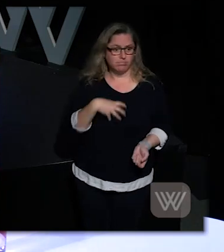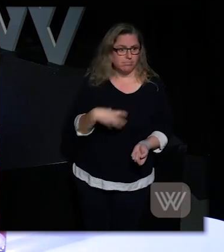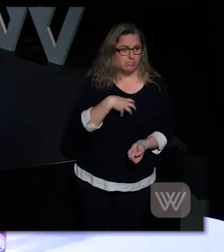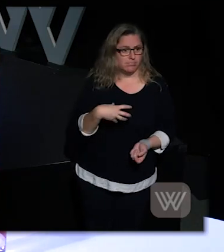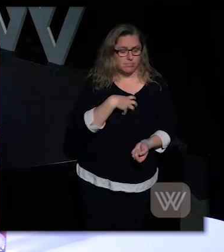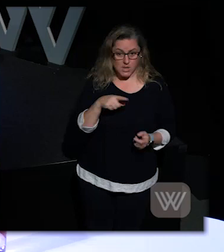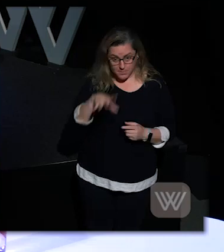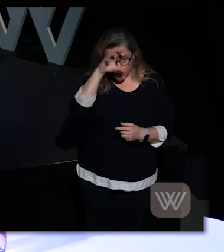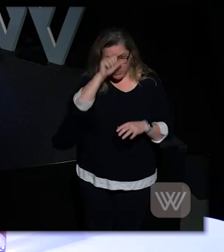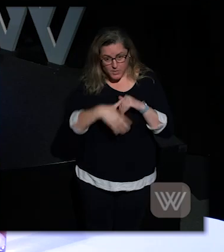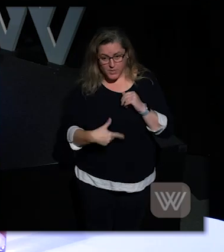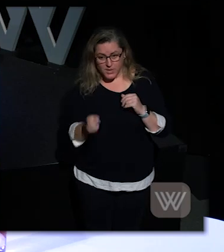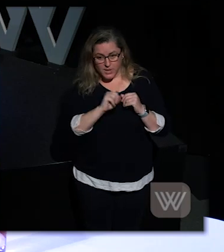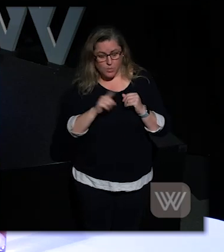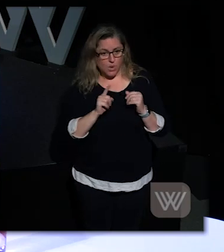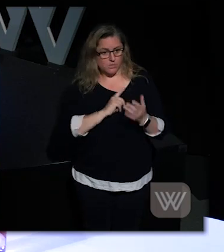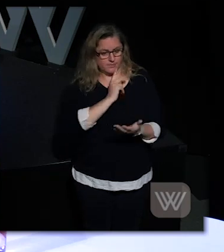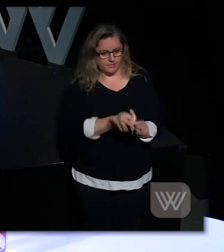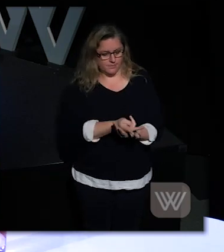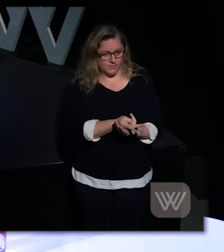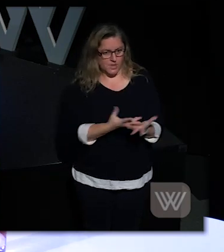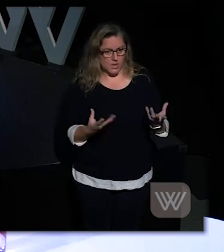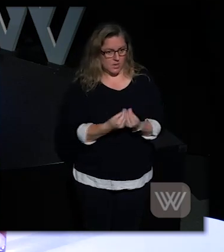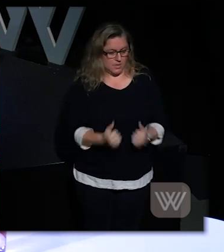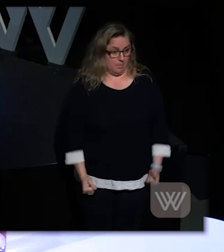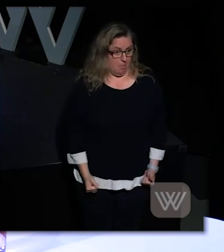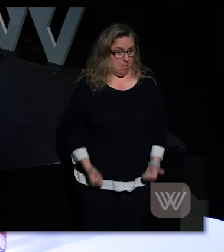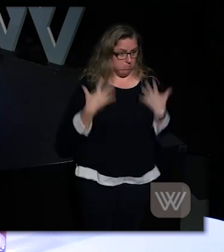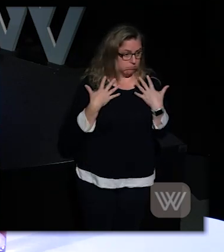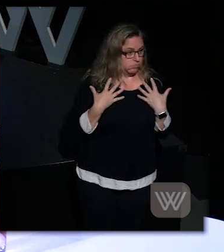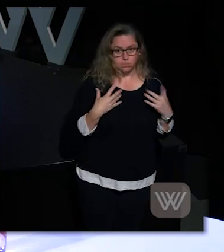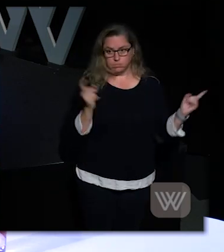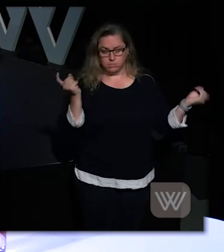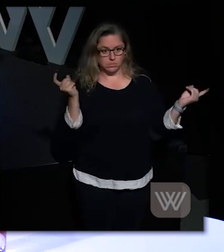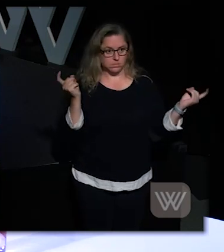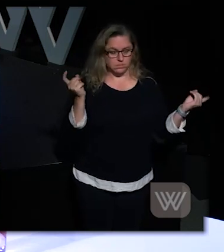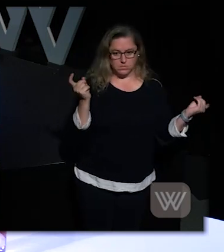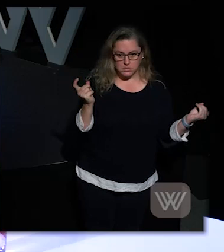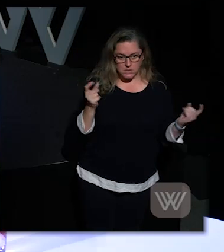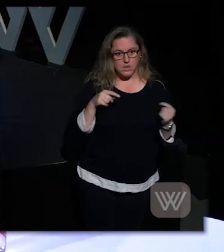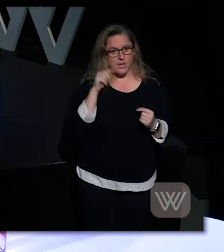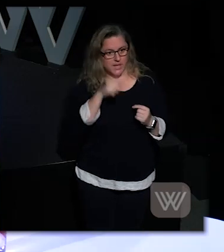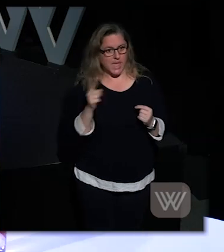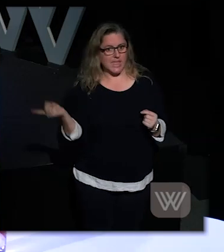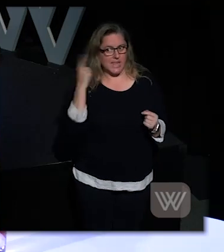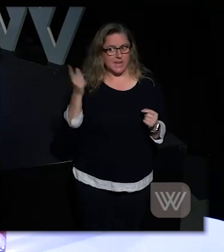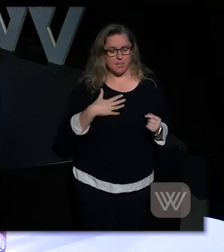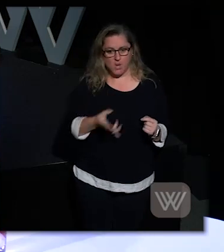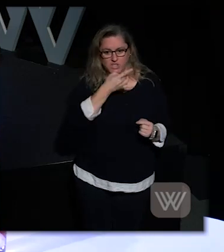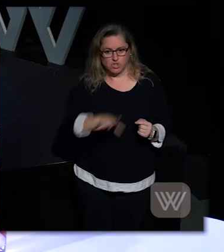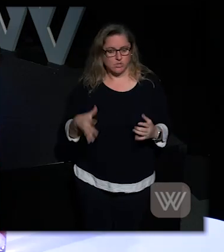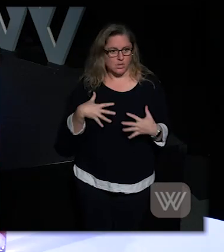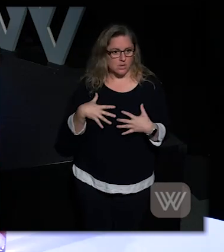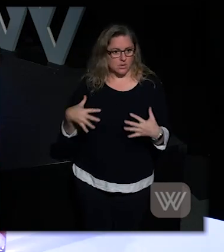about that is, you know, lying in bed with adrenaline kind of pumping through my veins and then, like, hearing my little kids in the next